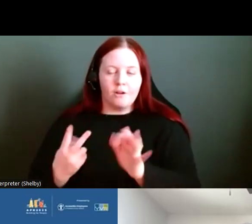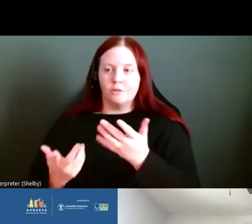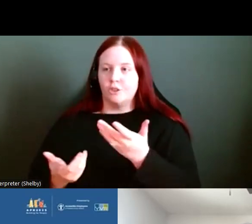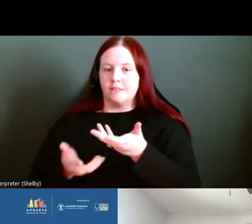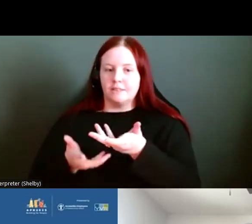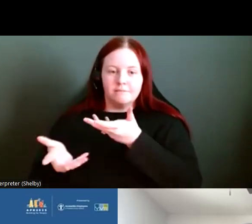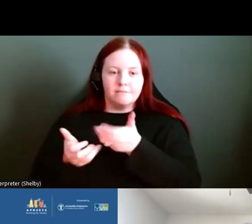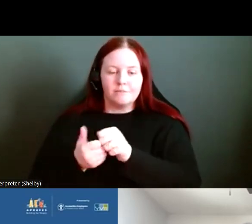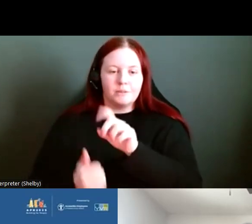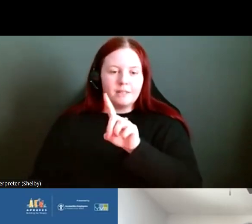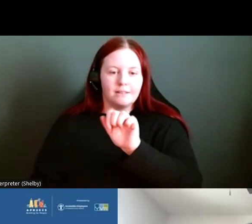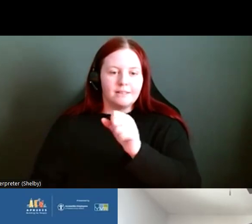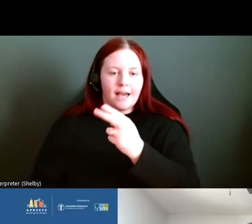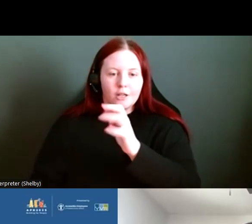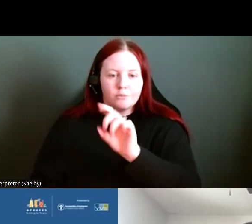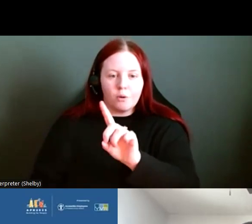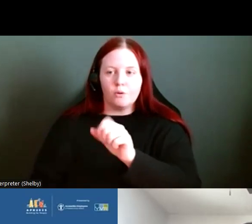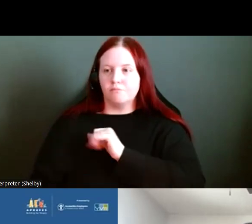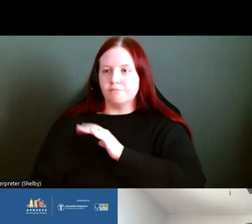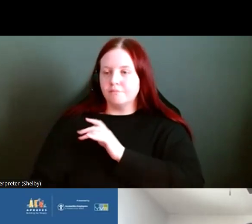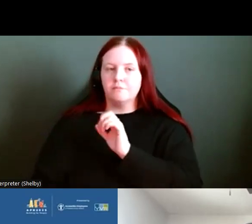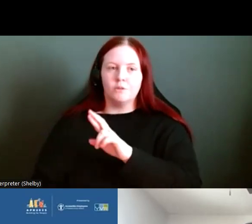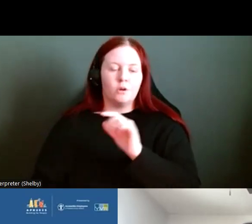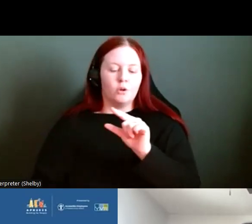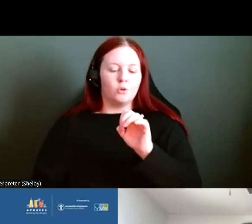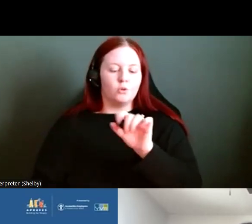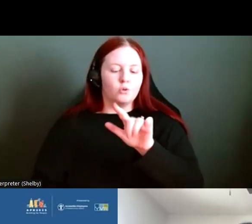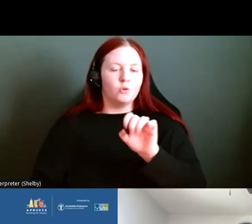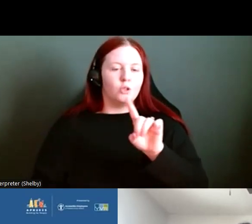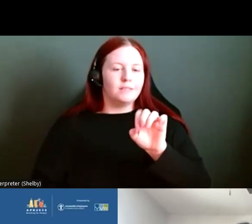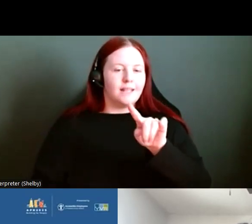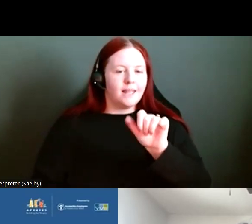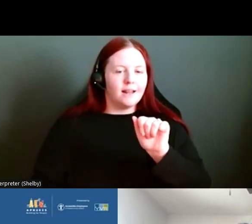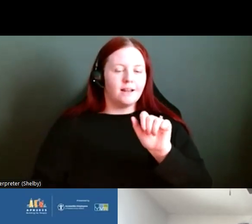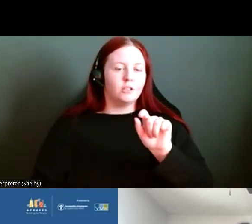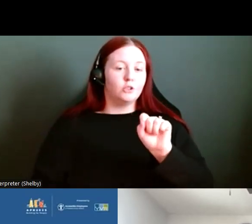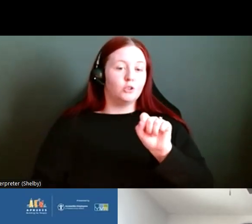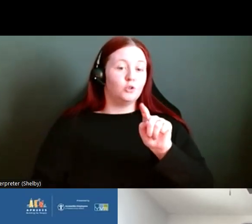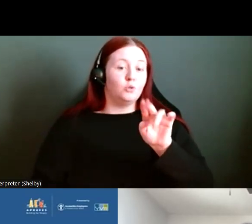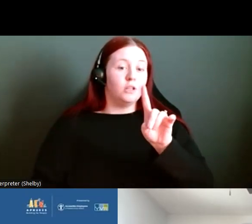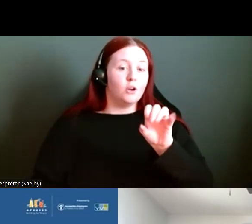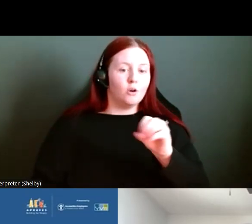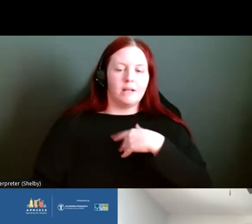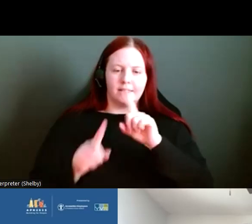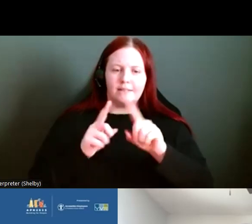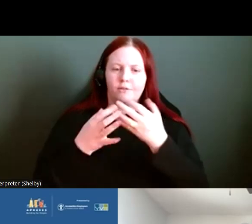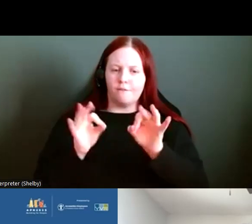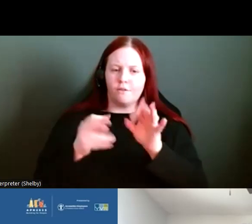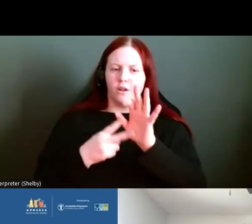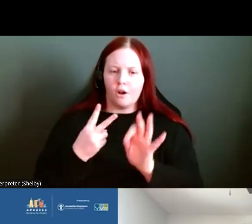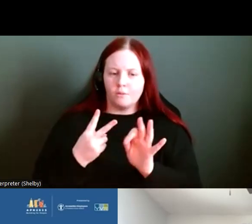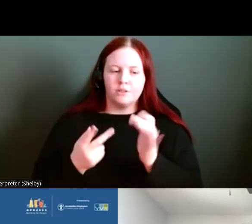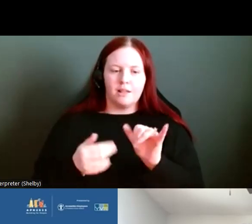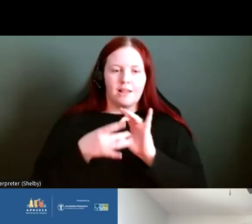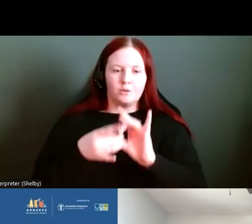is the coolest, or like Google Data Studio that has free options that tie to Google